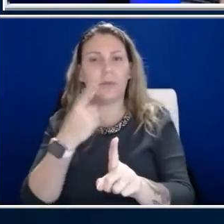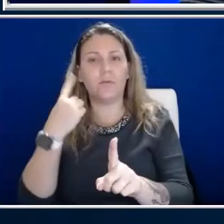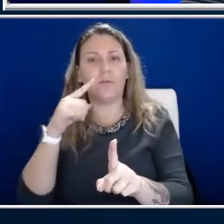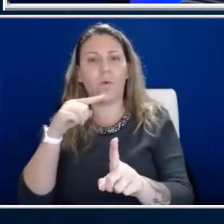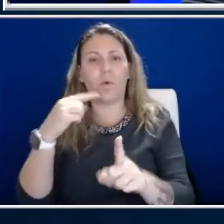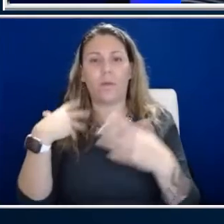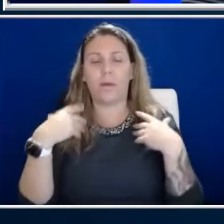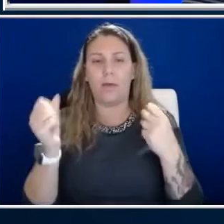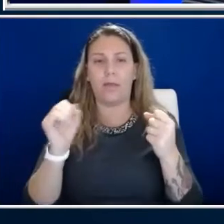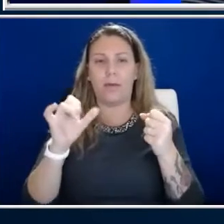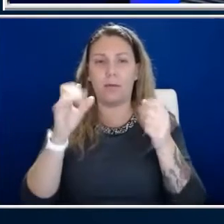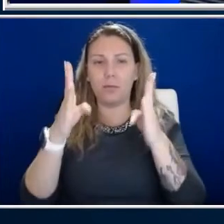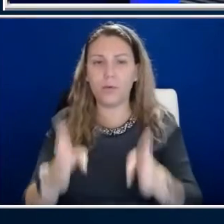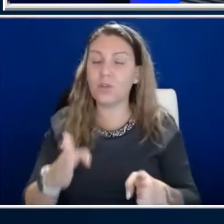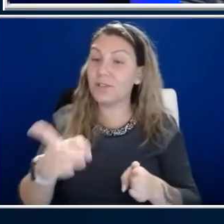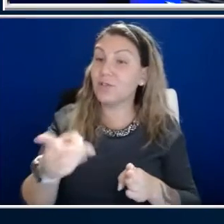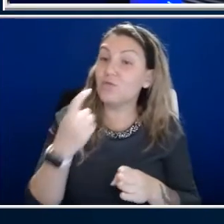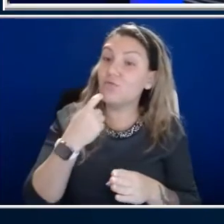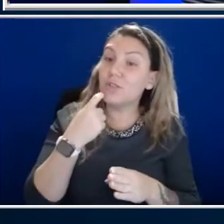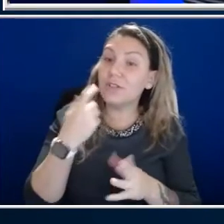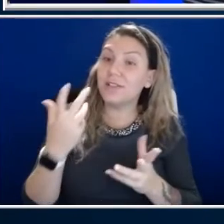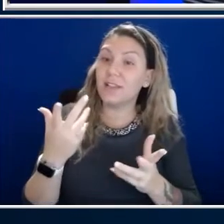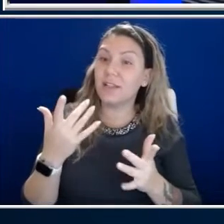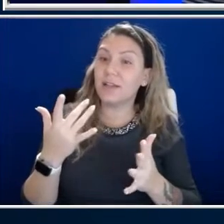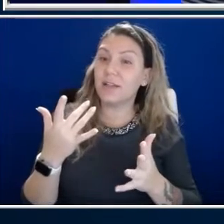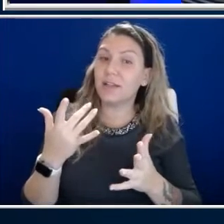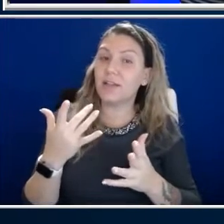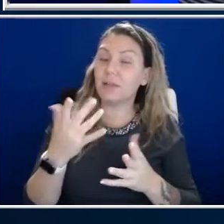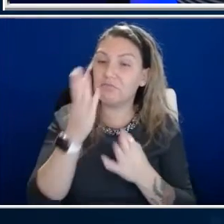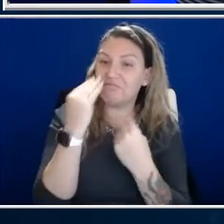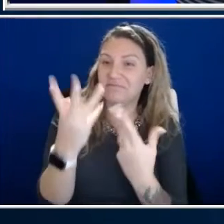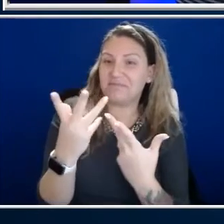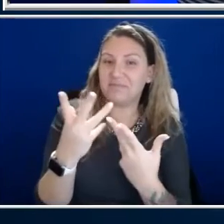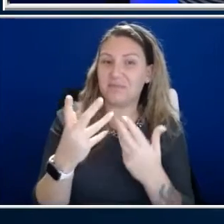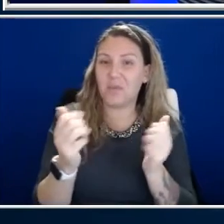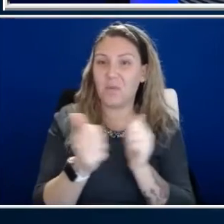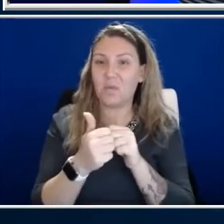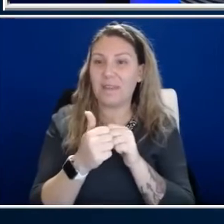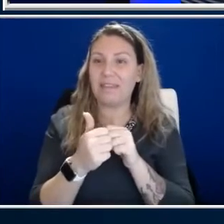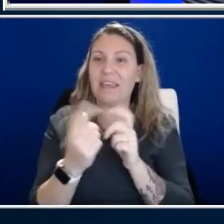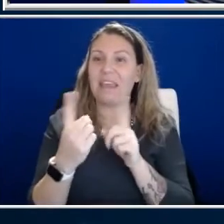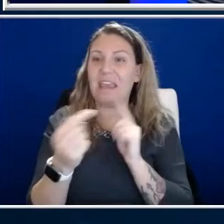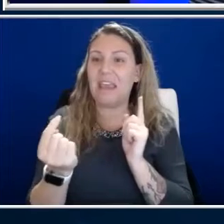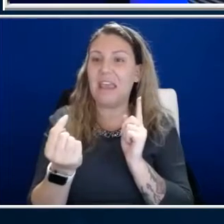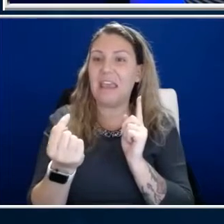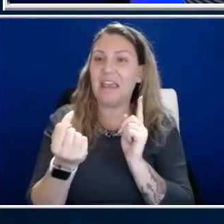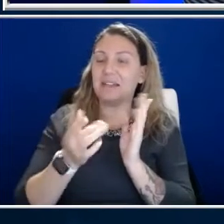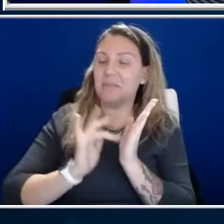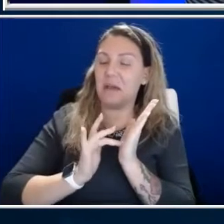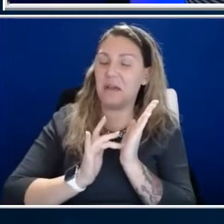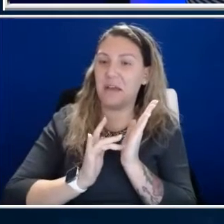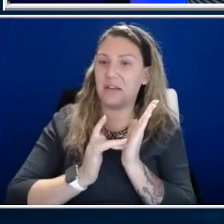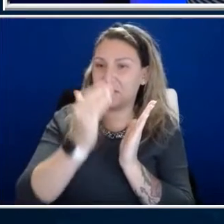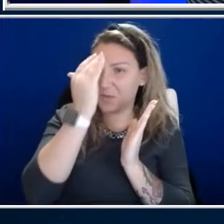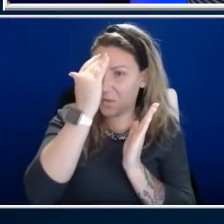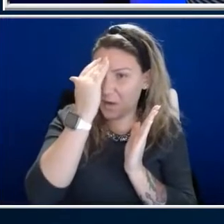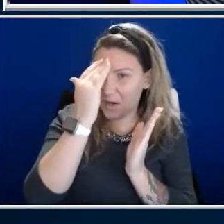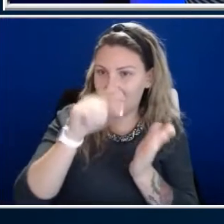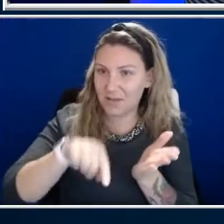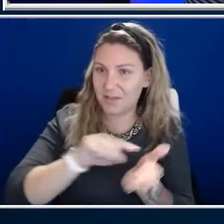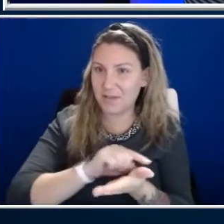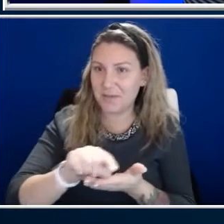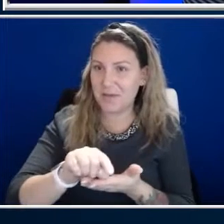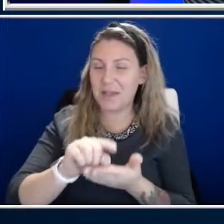All right, you just recently kind of enlightened us on Antibiotic Awareness Week. There's some debate over this next